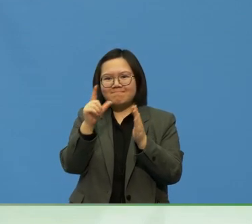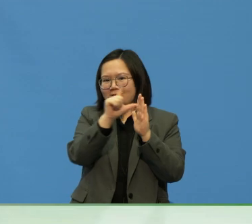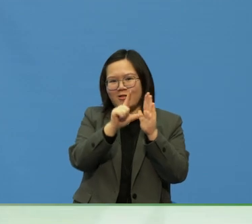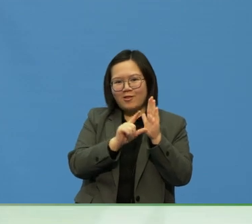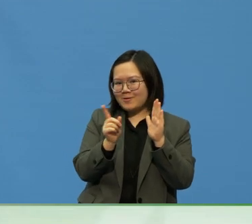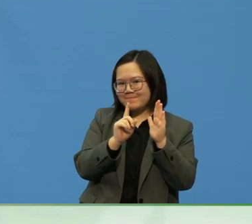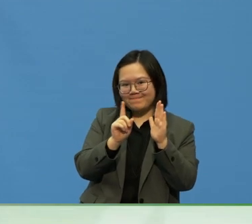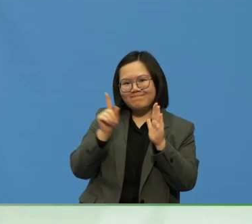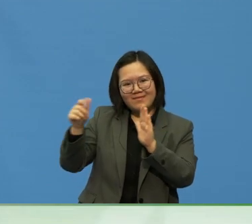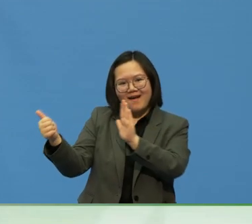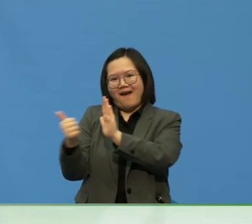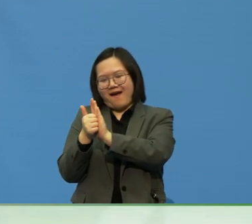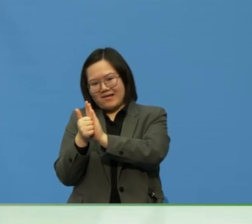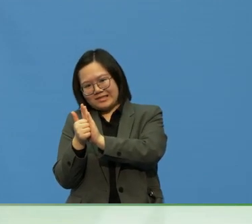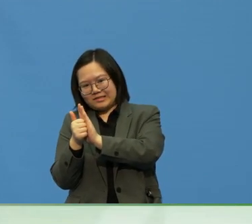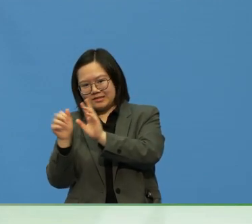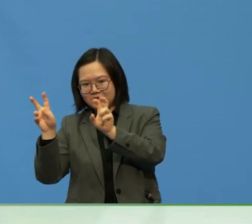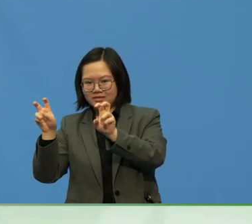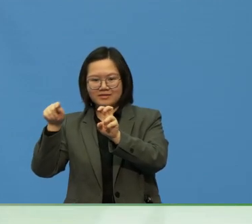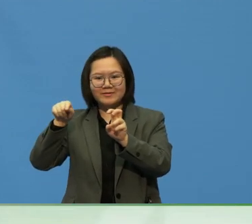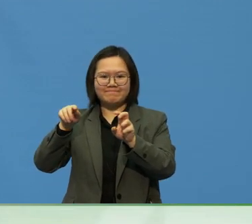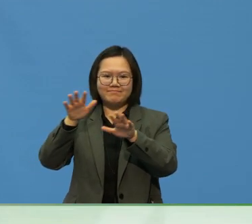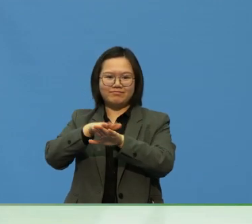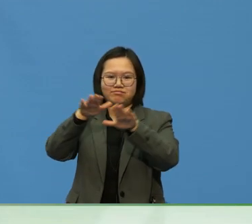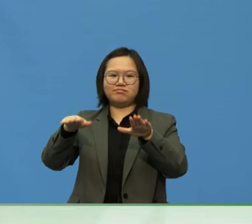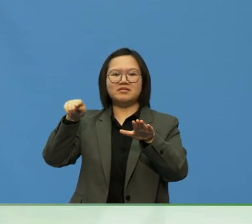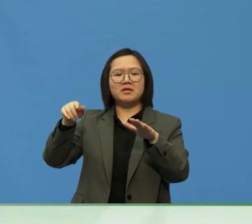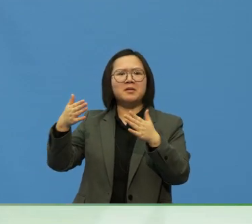business community. It's the UN Global Compact. So maybe